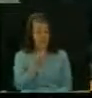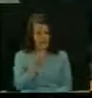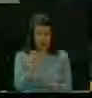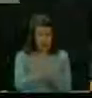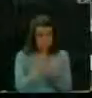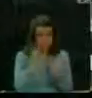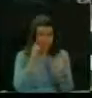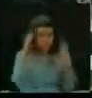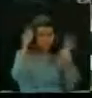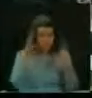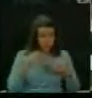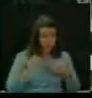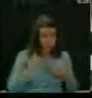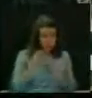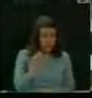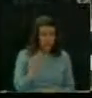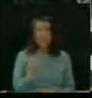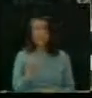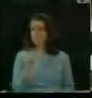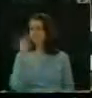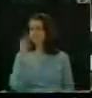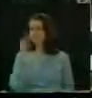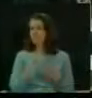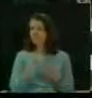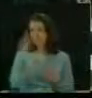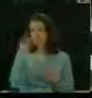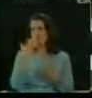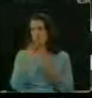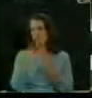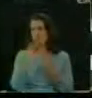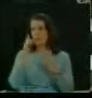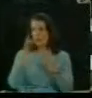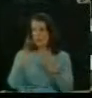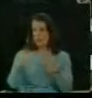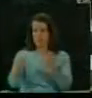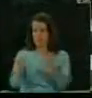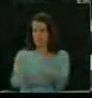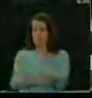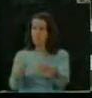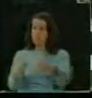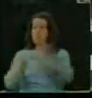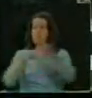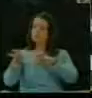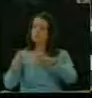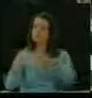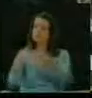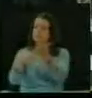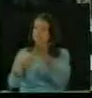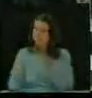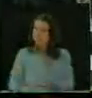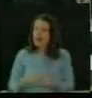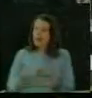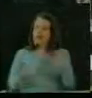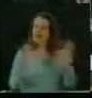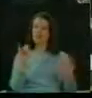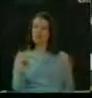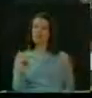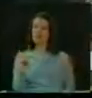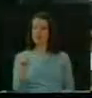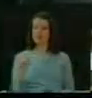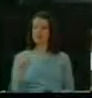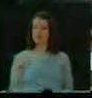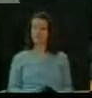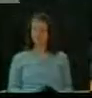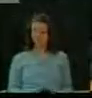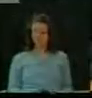it clarified. And this is why it would be good for a body of people such as this to take a look at it and bring recommendations here so that it is clarified.